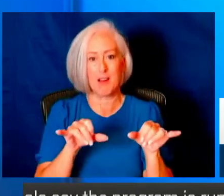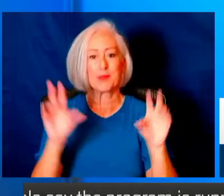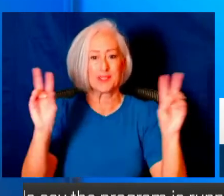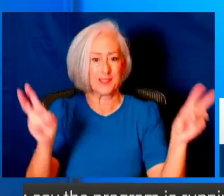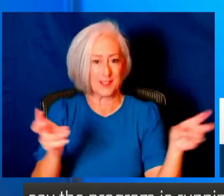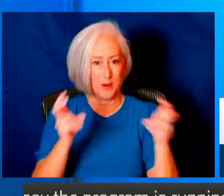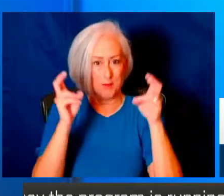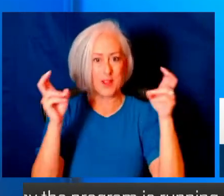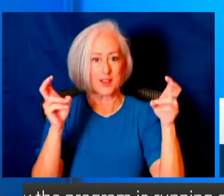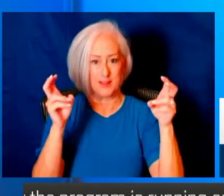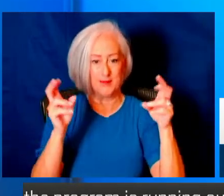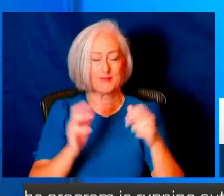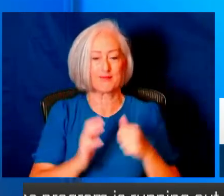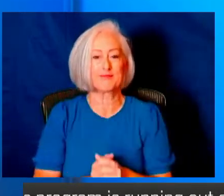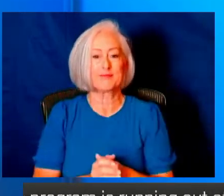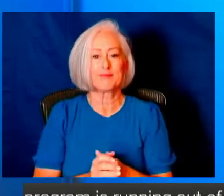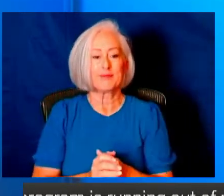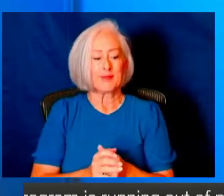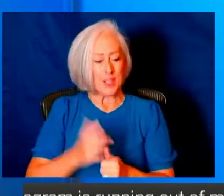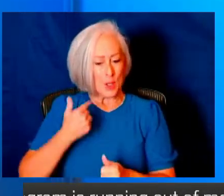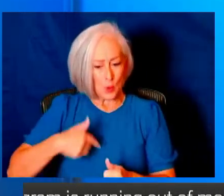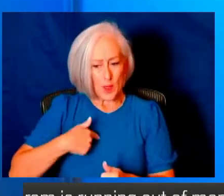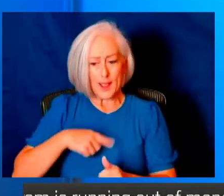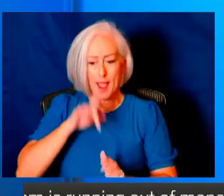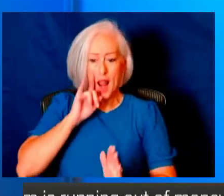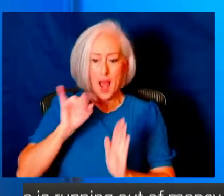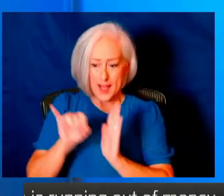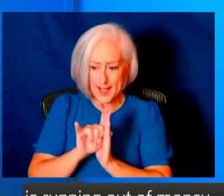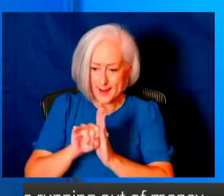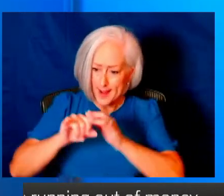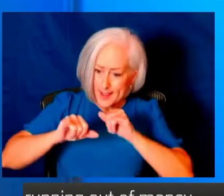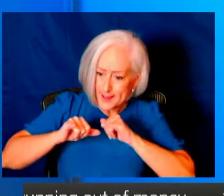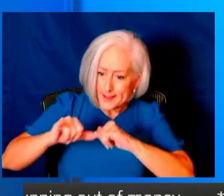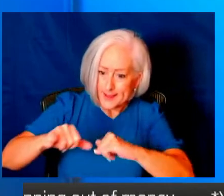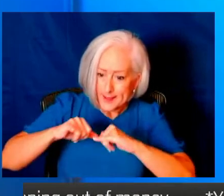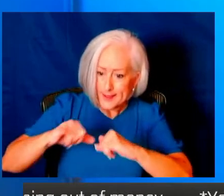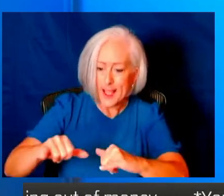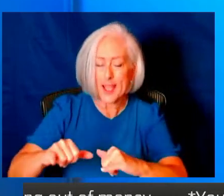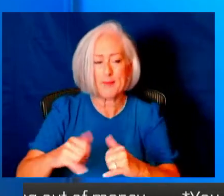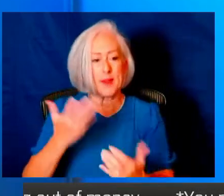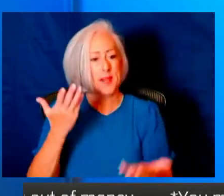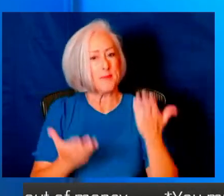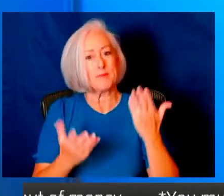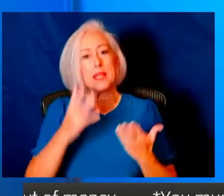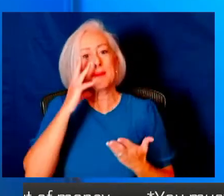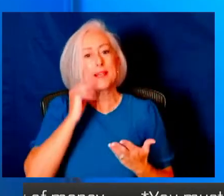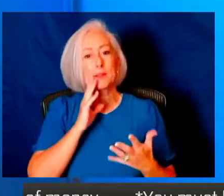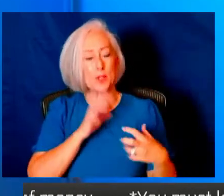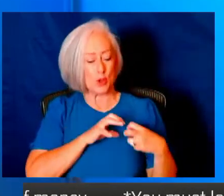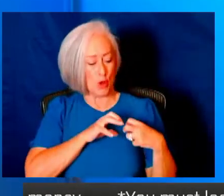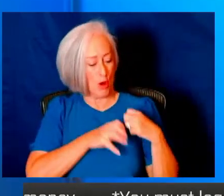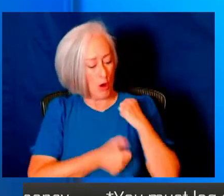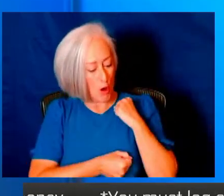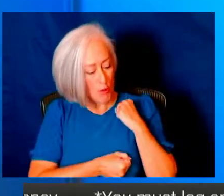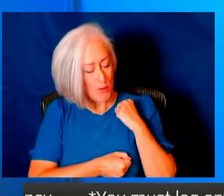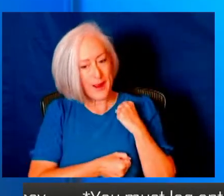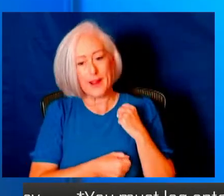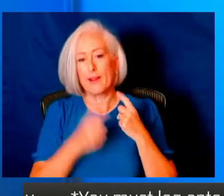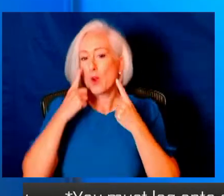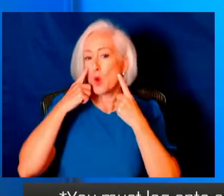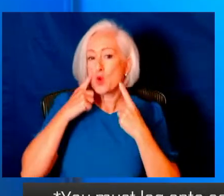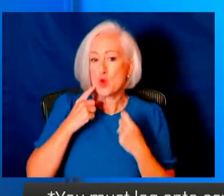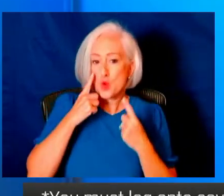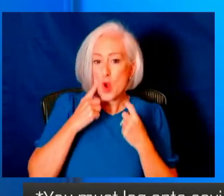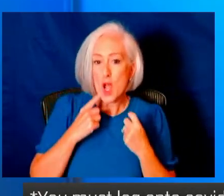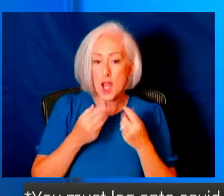lot of things that we can identify with. We've been heartbroken, we've cried, we've lost employment, all of those things we're able